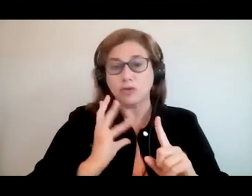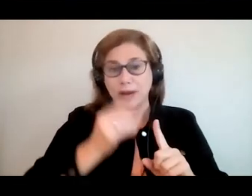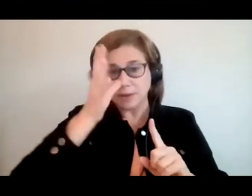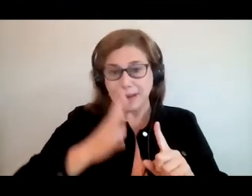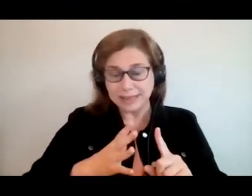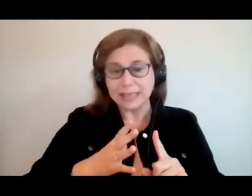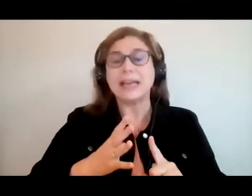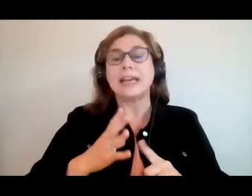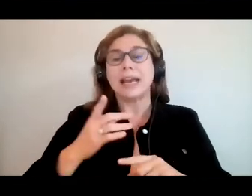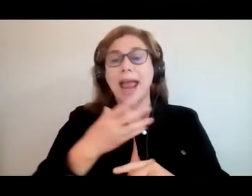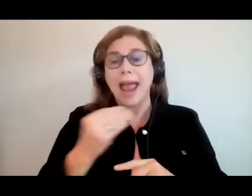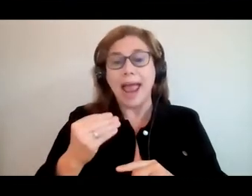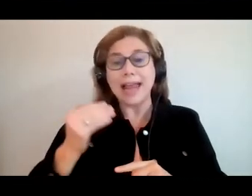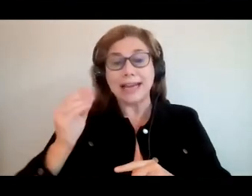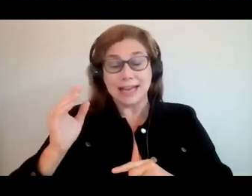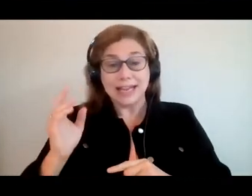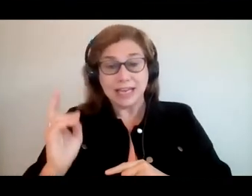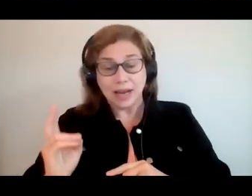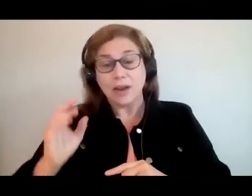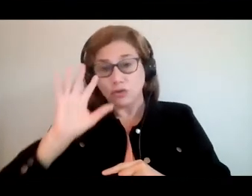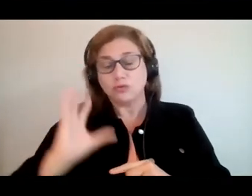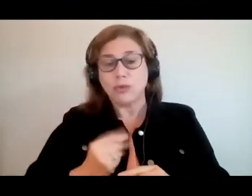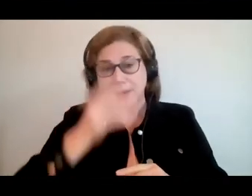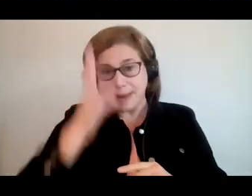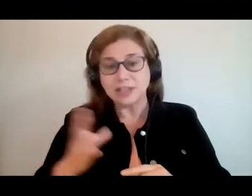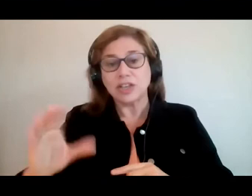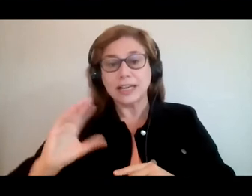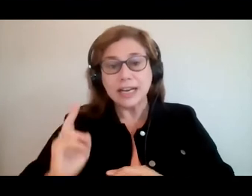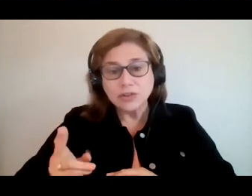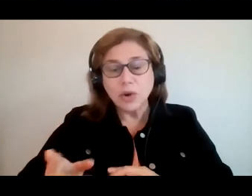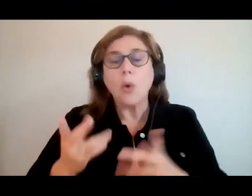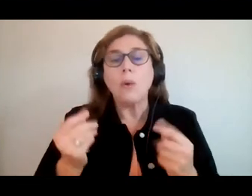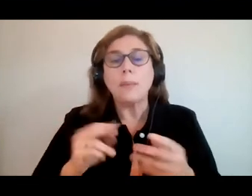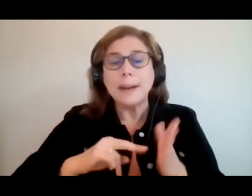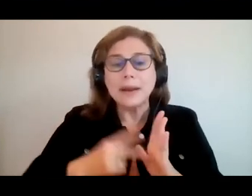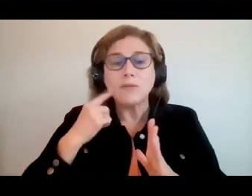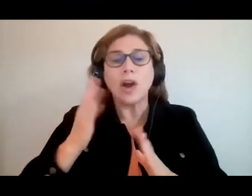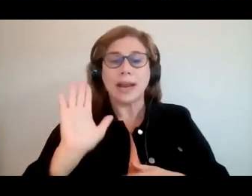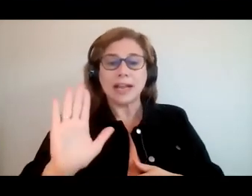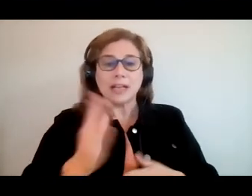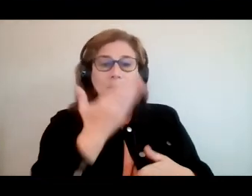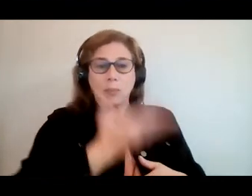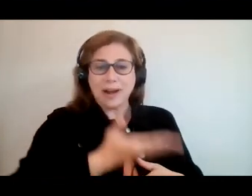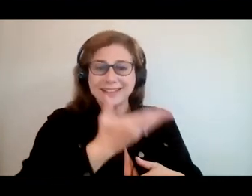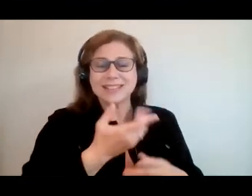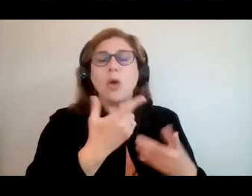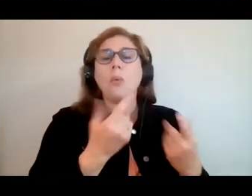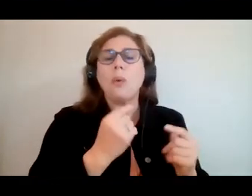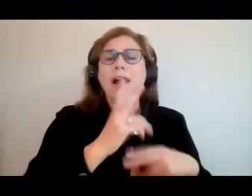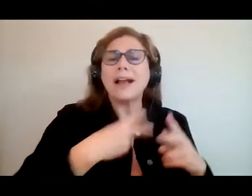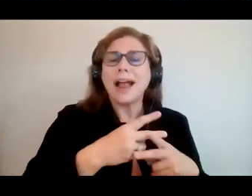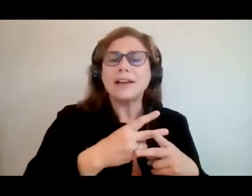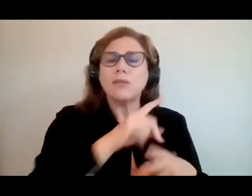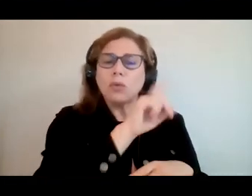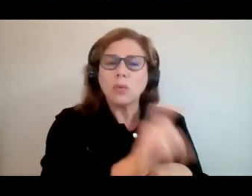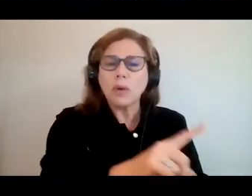transmasculine history through a variety of different means. And so what would it mean for his presence in a film like this? What kind of questions could we ask? And, you know, what